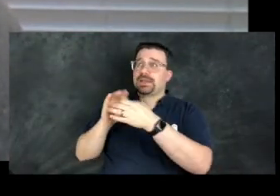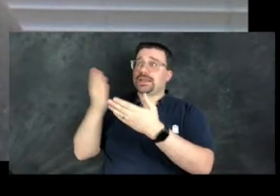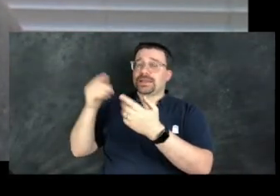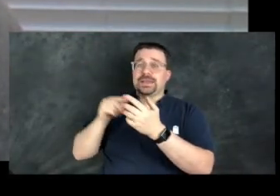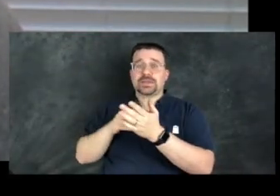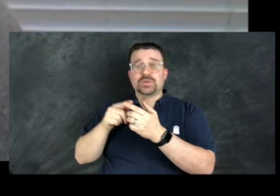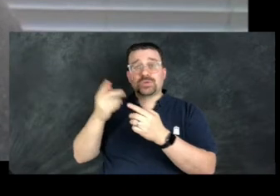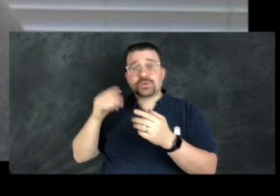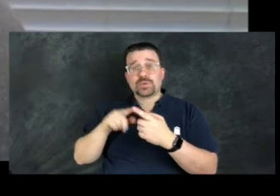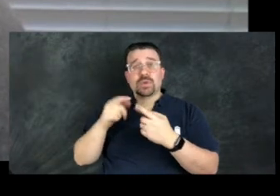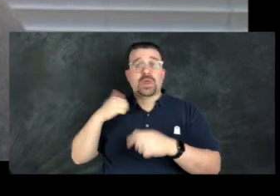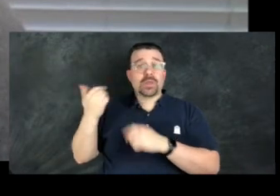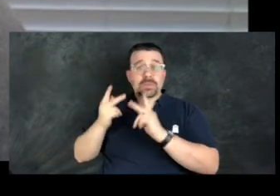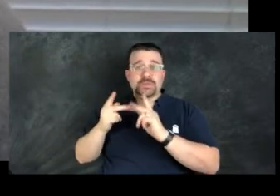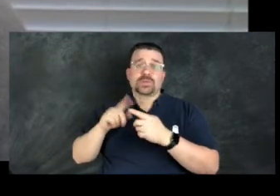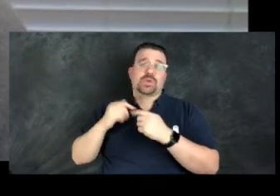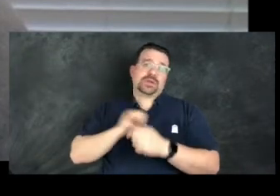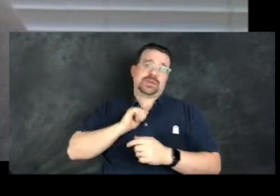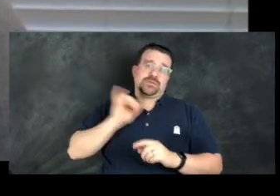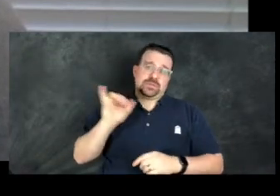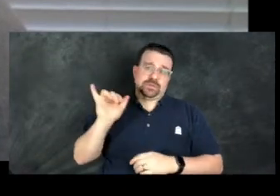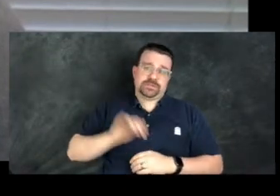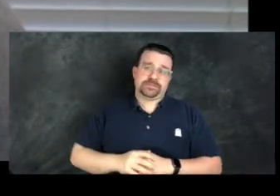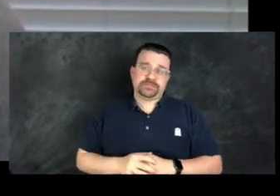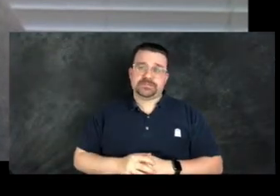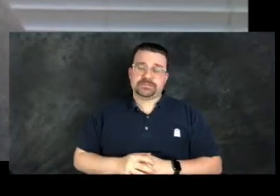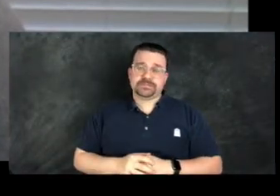others, to ourselves.